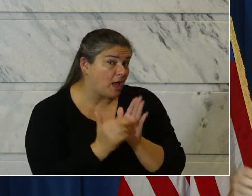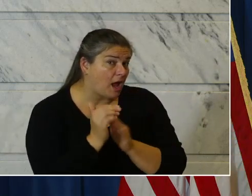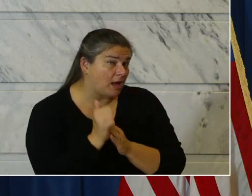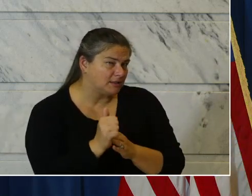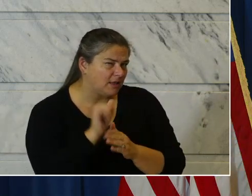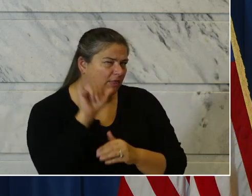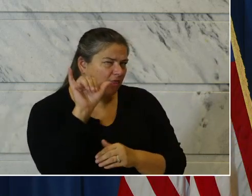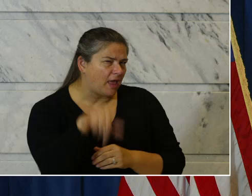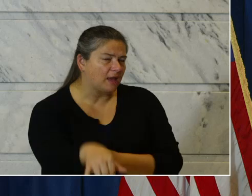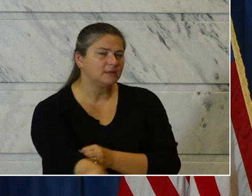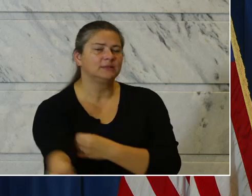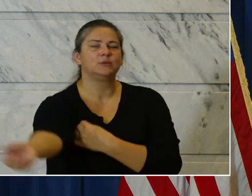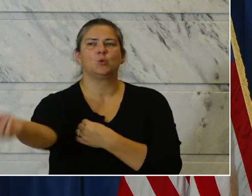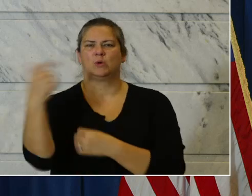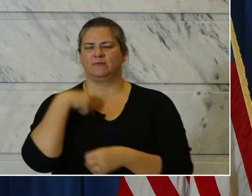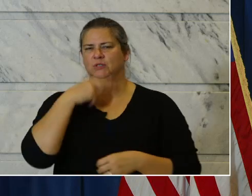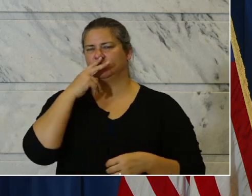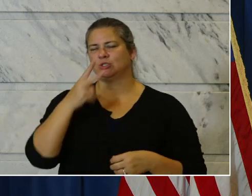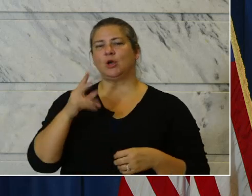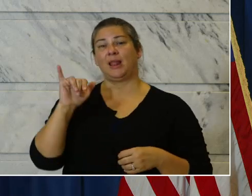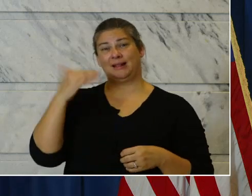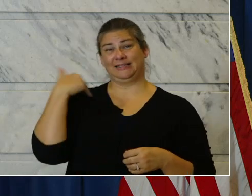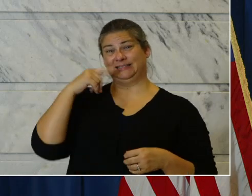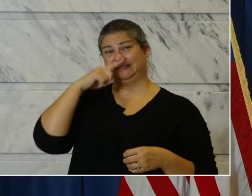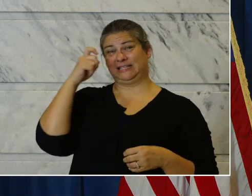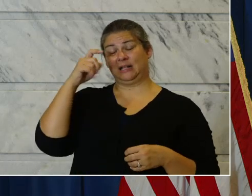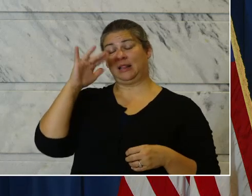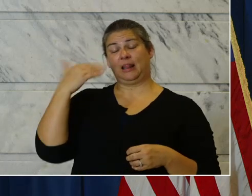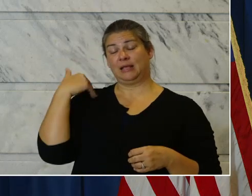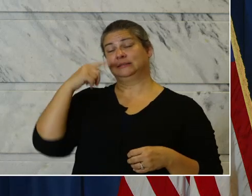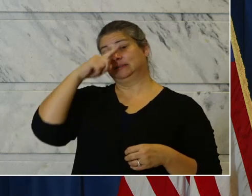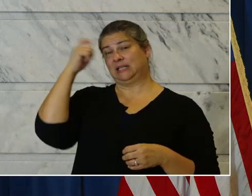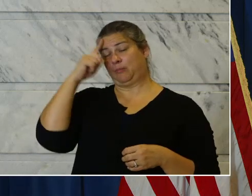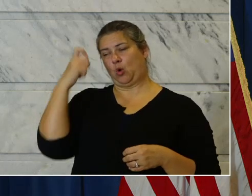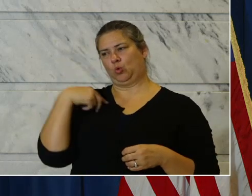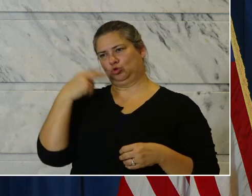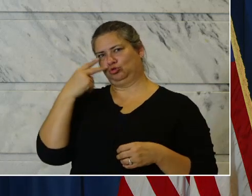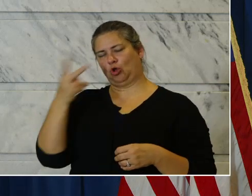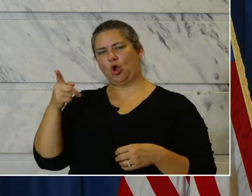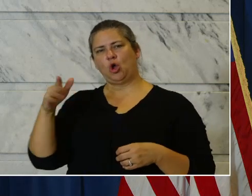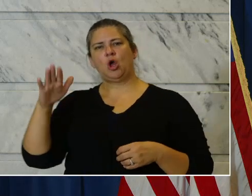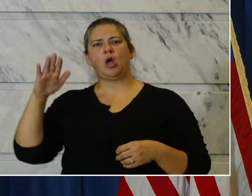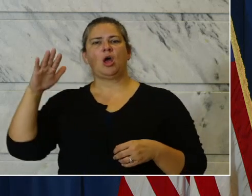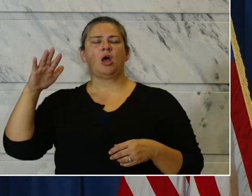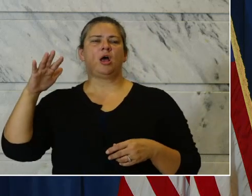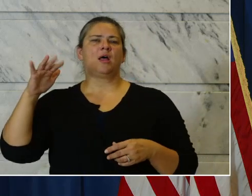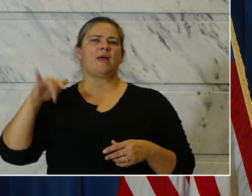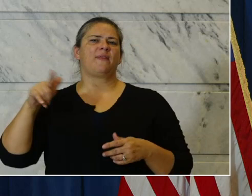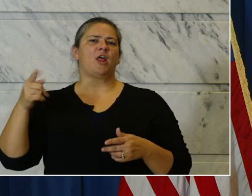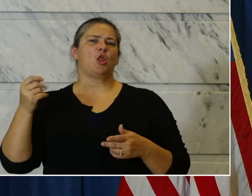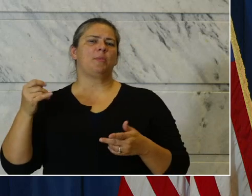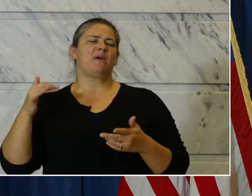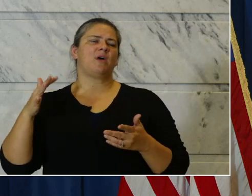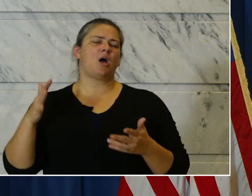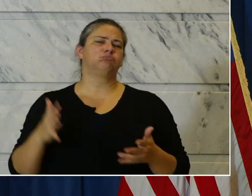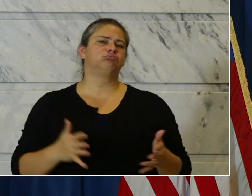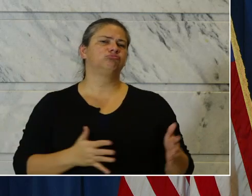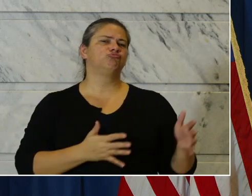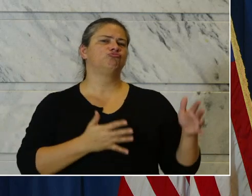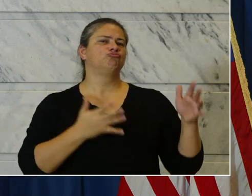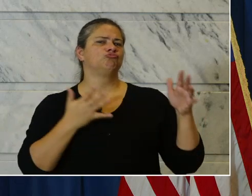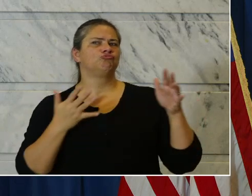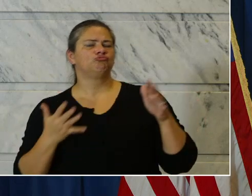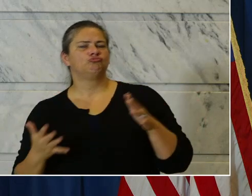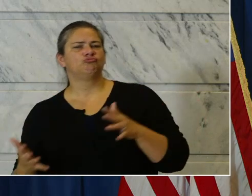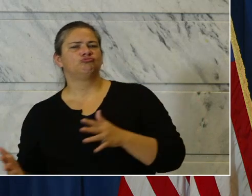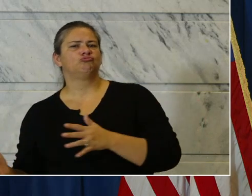like we did in the summer, some ebbs and flows. What I'm asking is that people, maybe we're not asleep, but let's wake up a little bit.